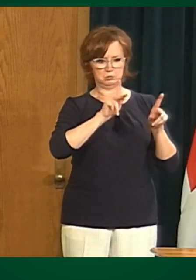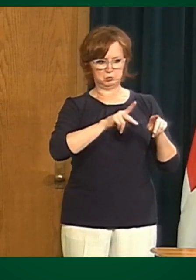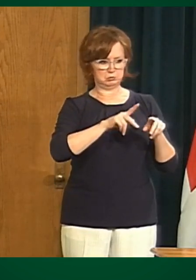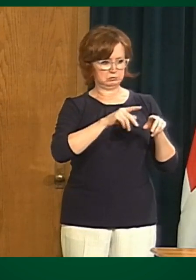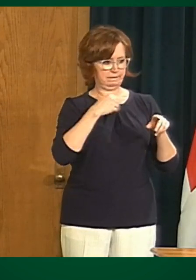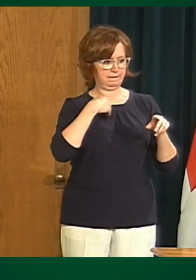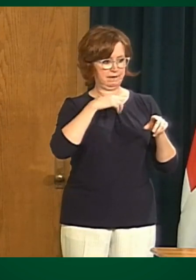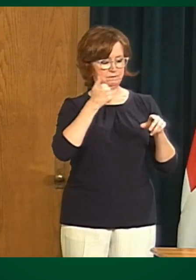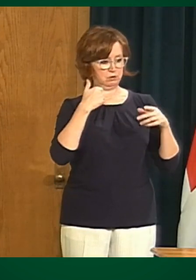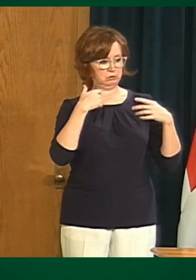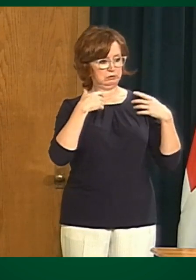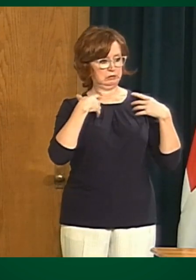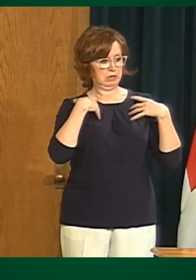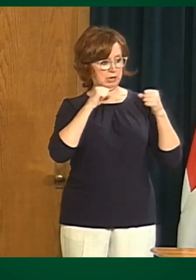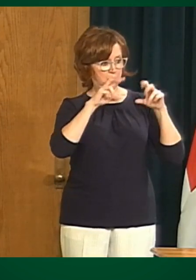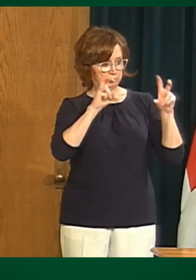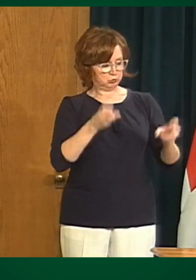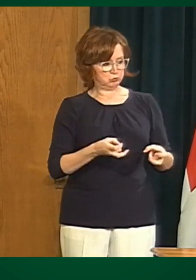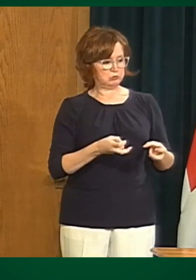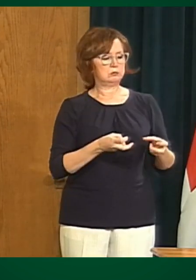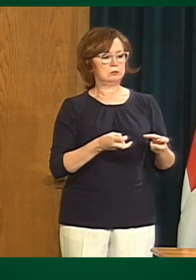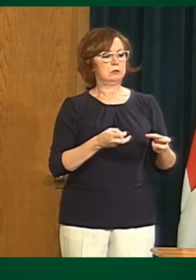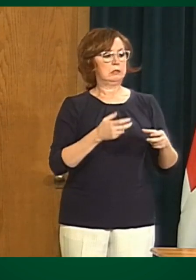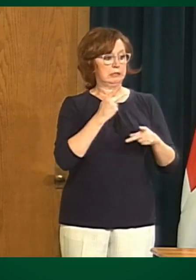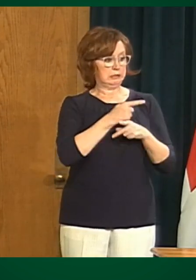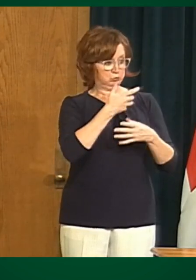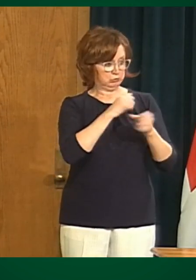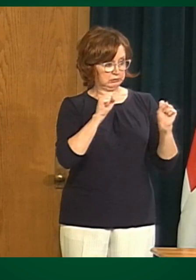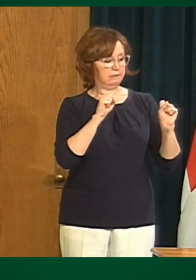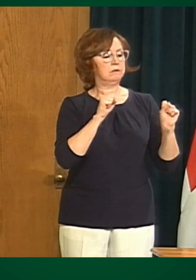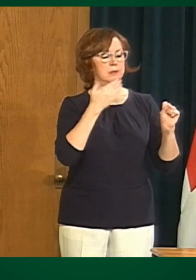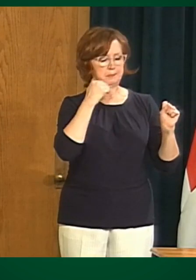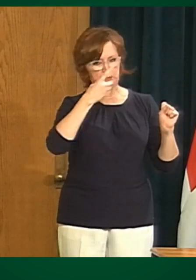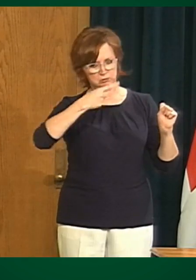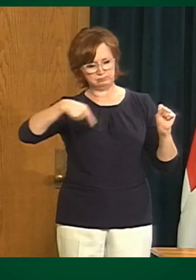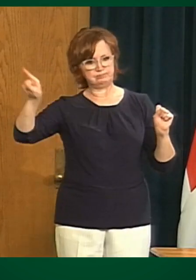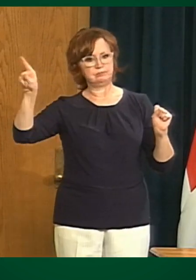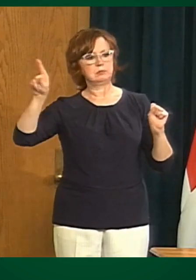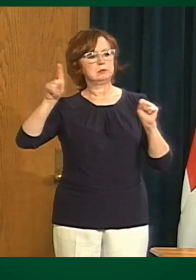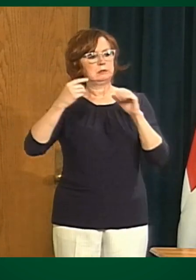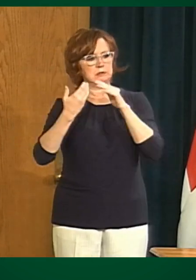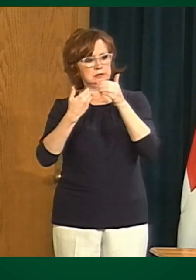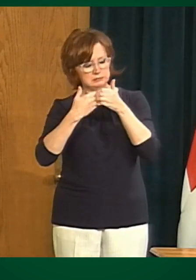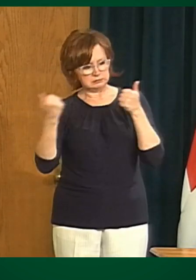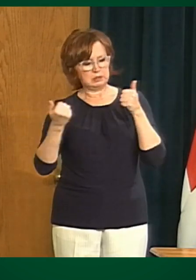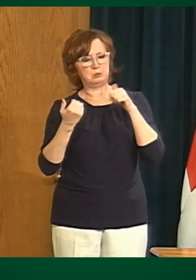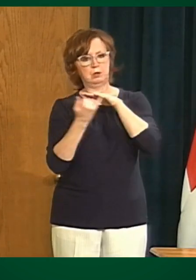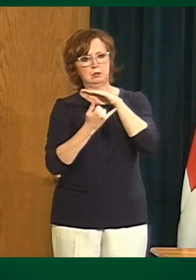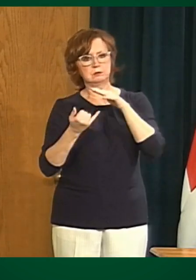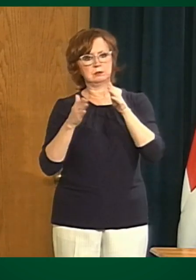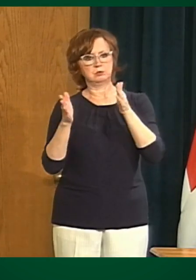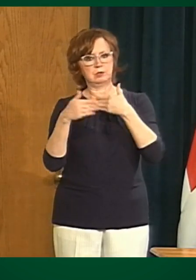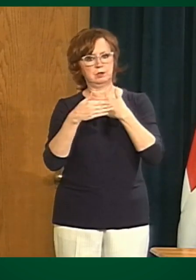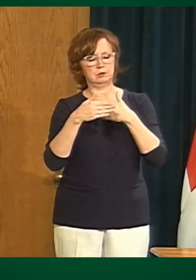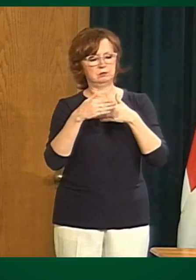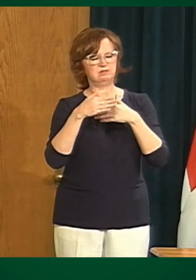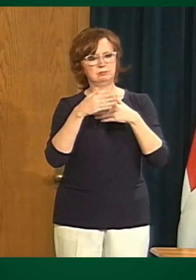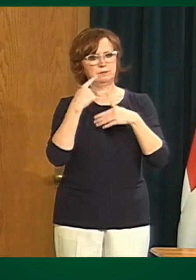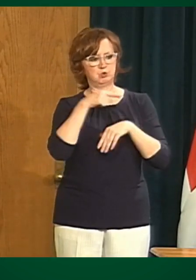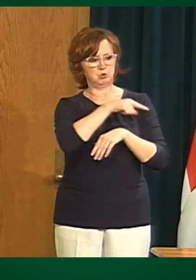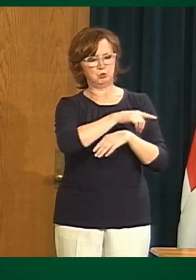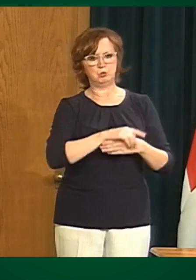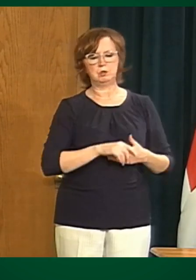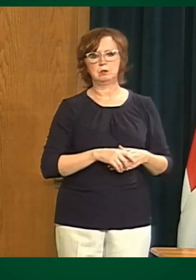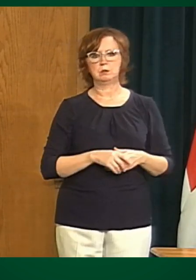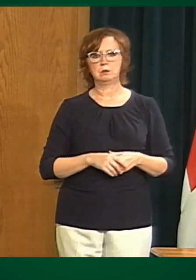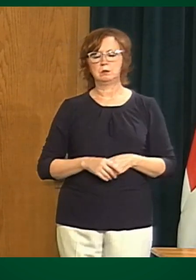to age, or we want them to not to be exposed. So this is also can be available, and we are on a